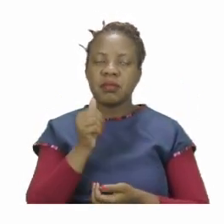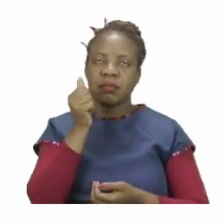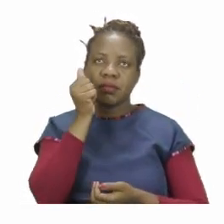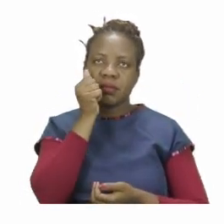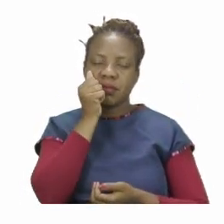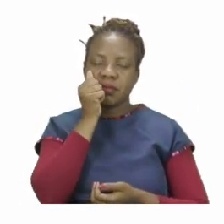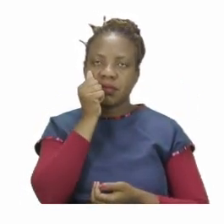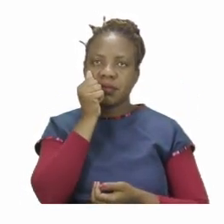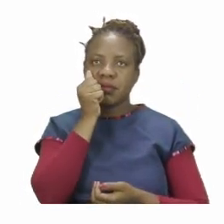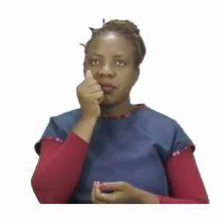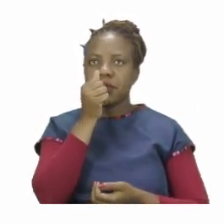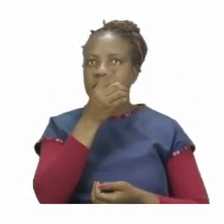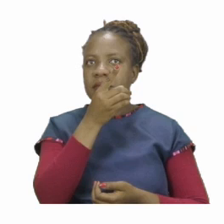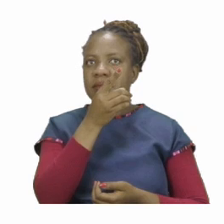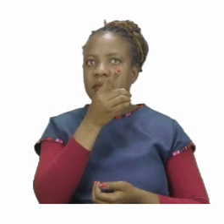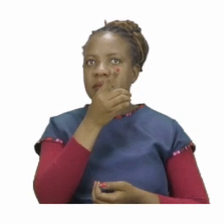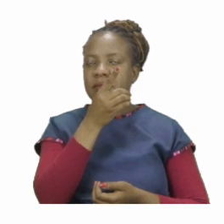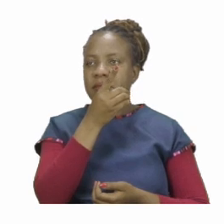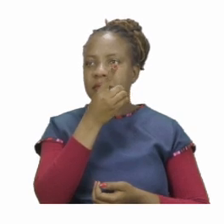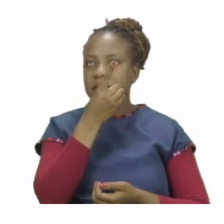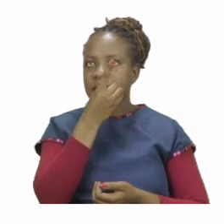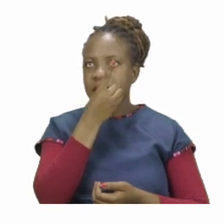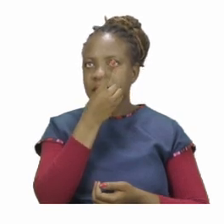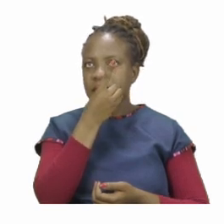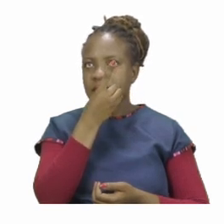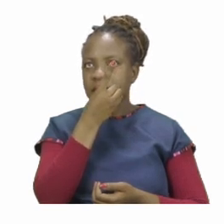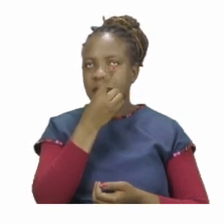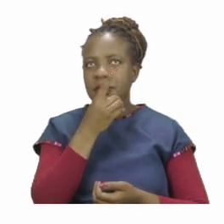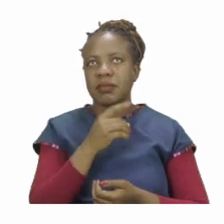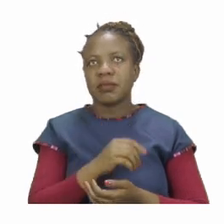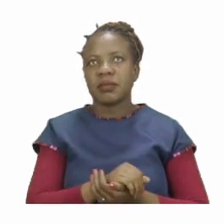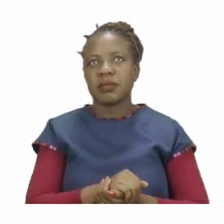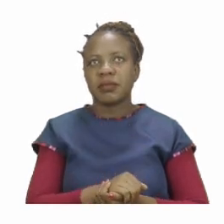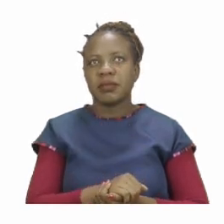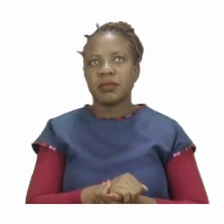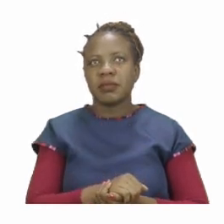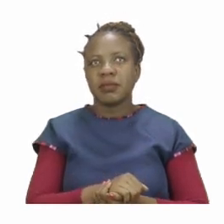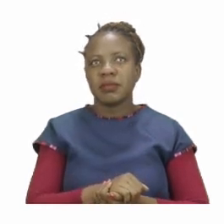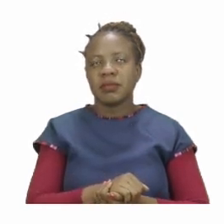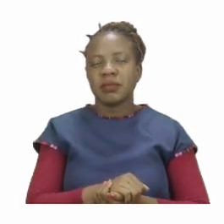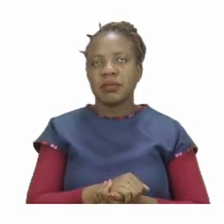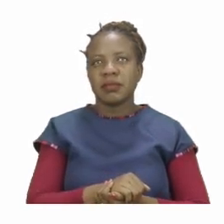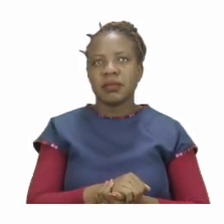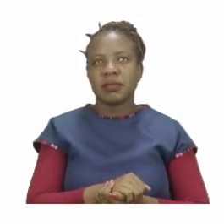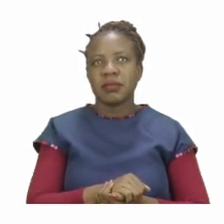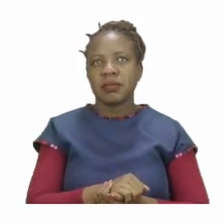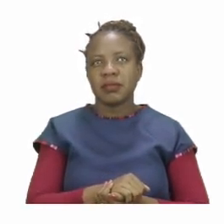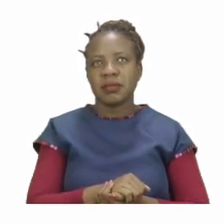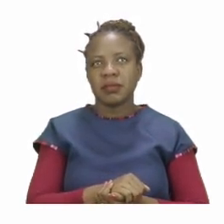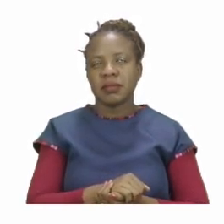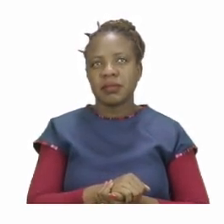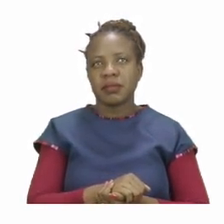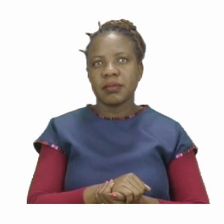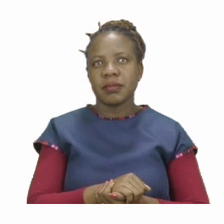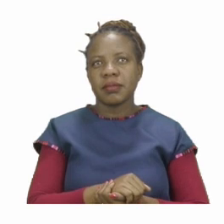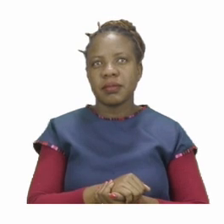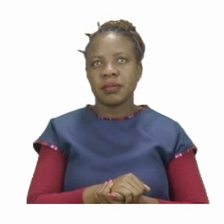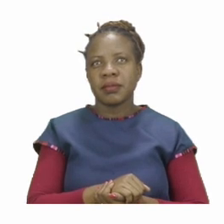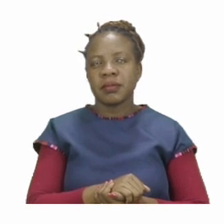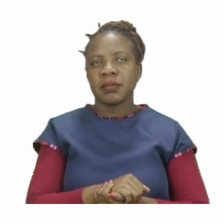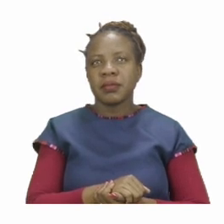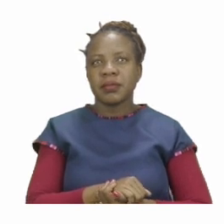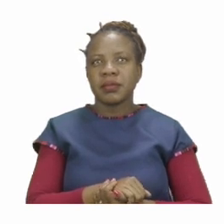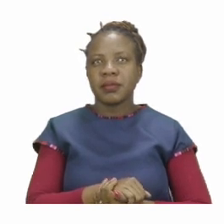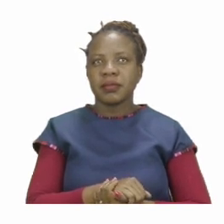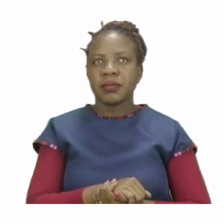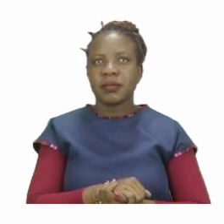one syllable. The first point it explains, it says, adjectives of one